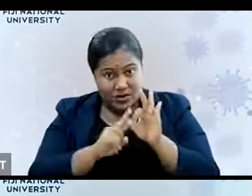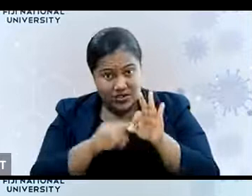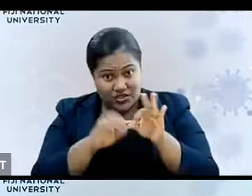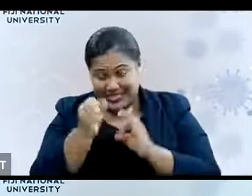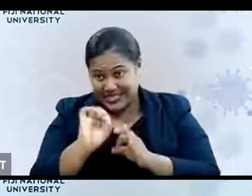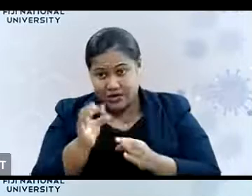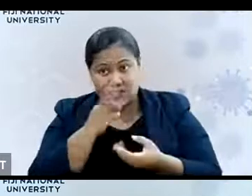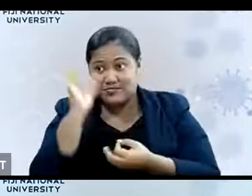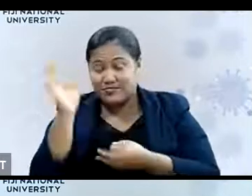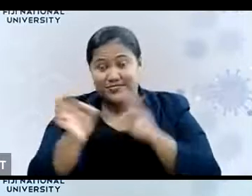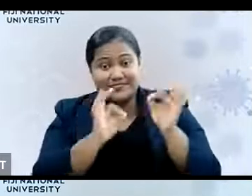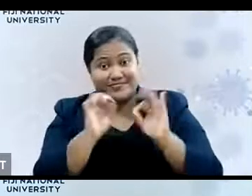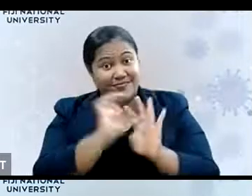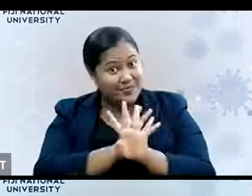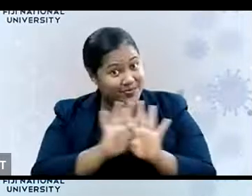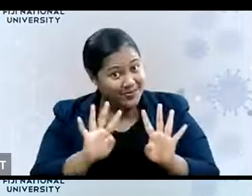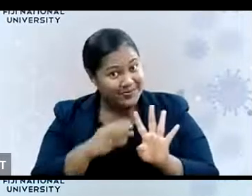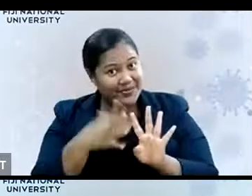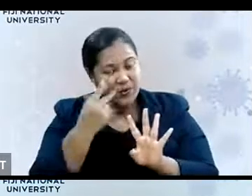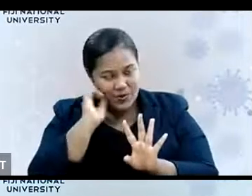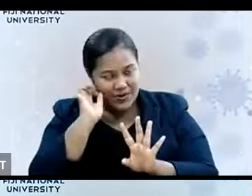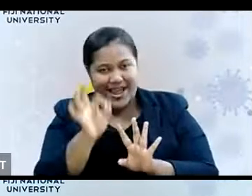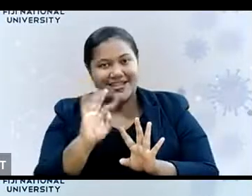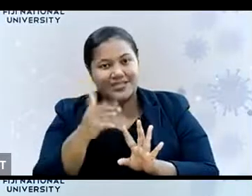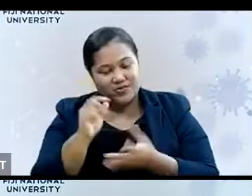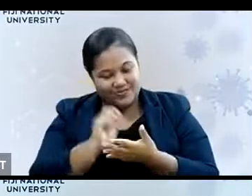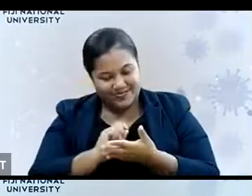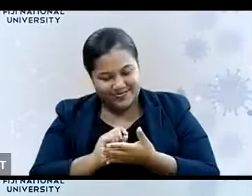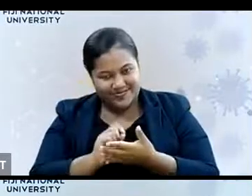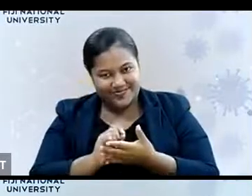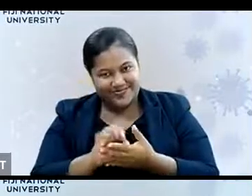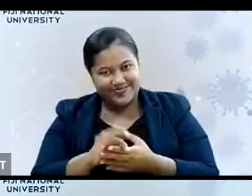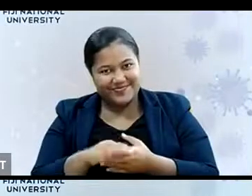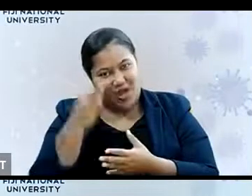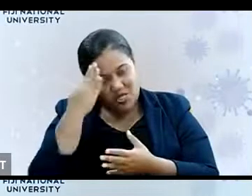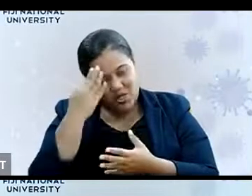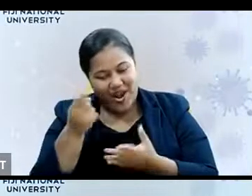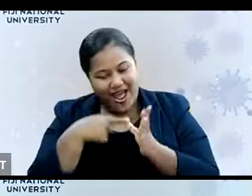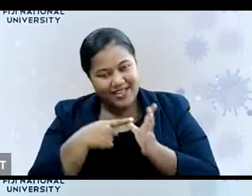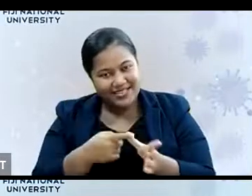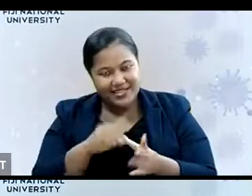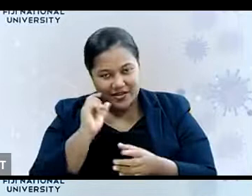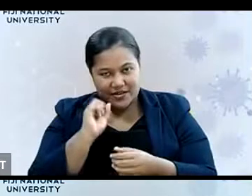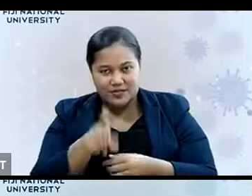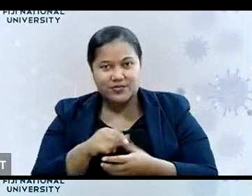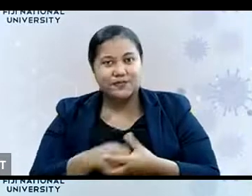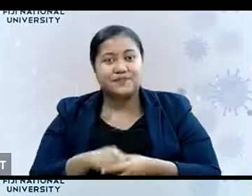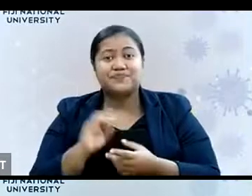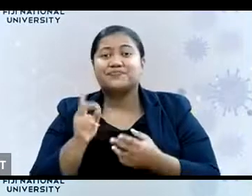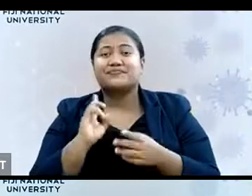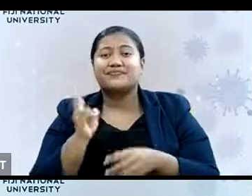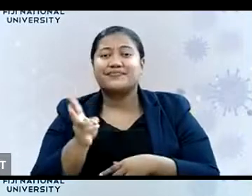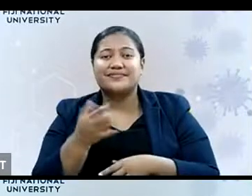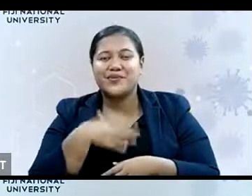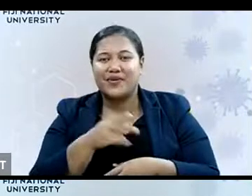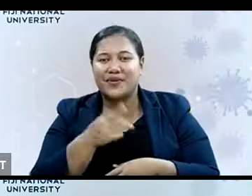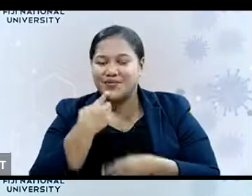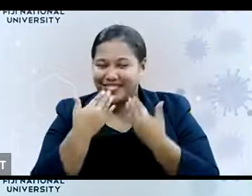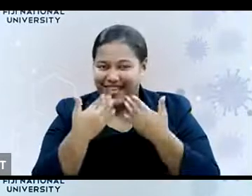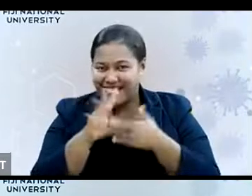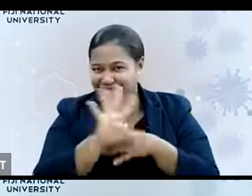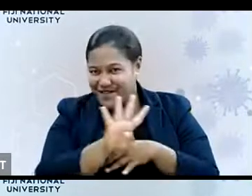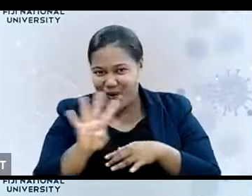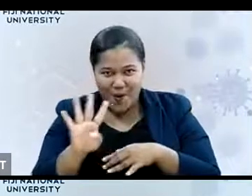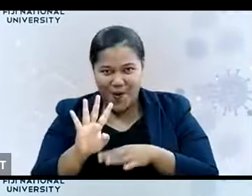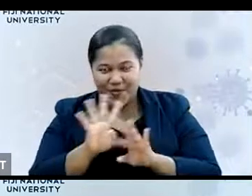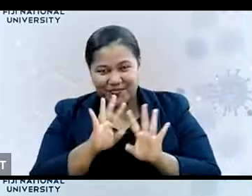panelists, and we'll just request them to jot down their thoughts. But once again, we just want to thank the four panelists with us today.